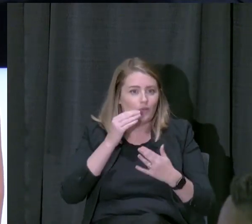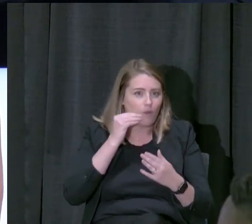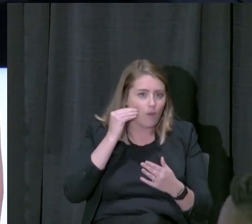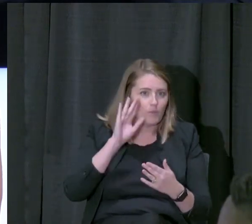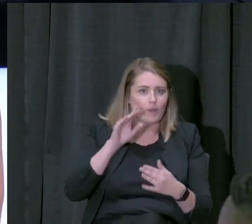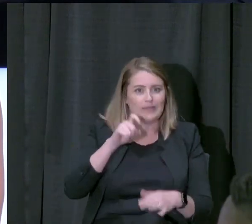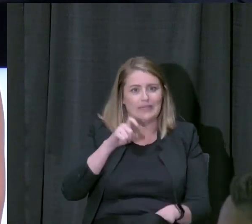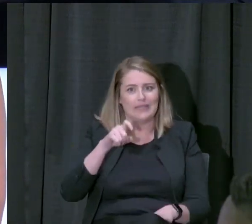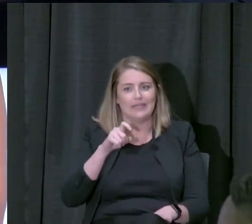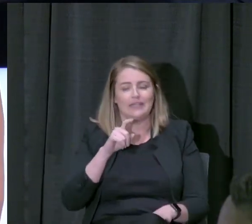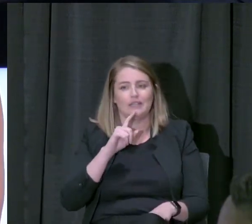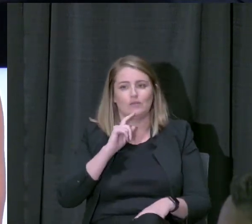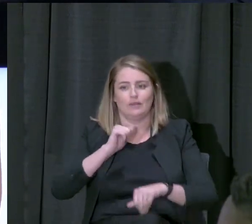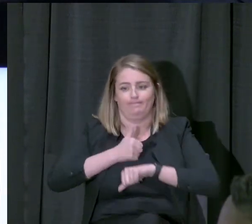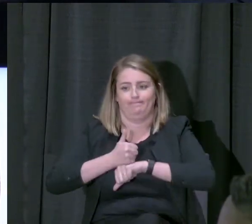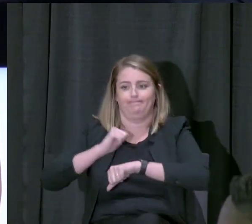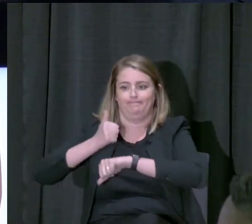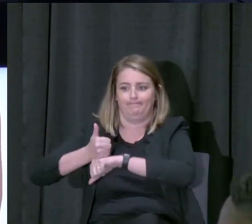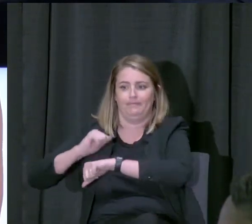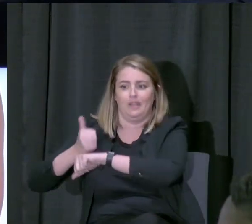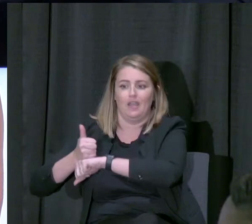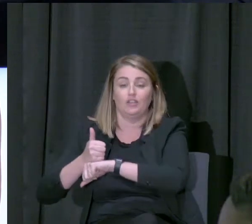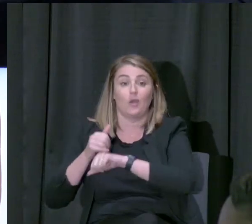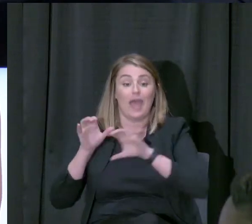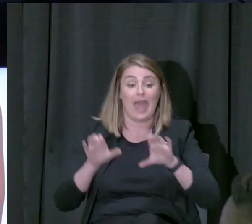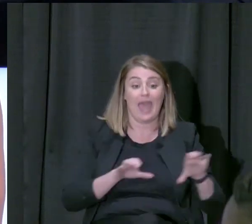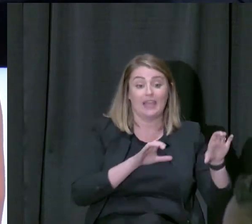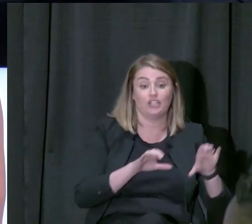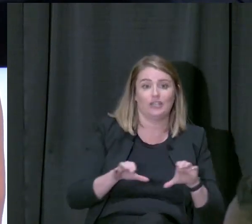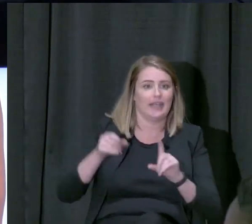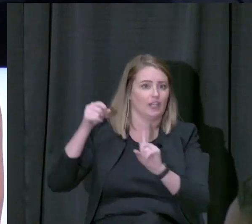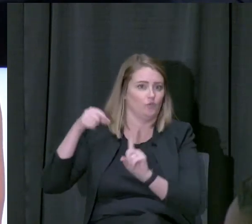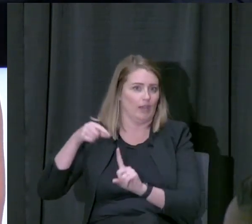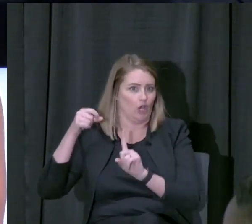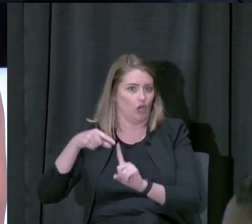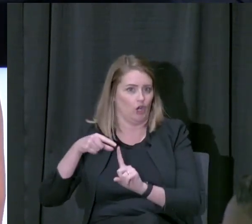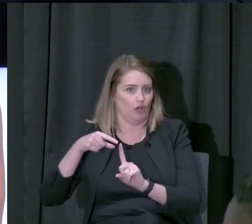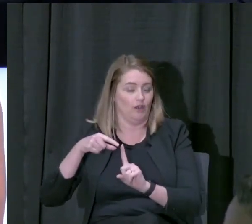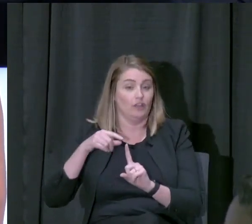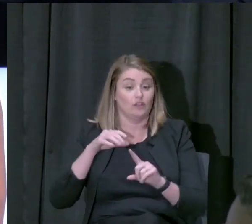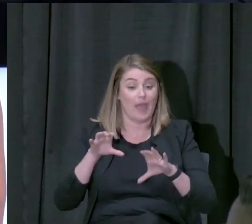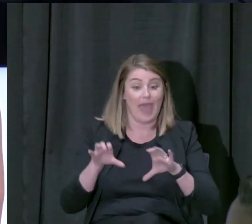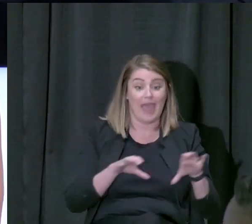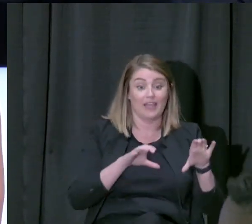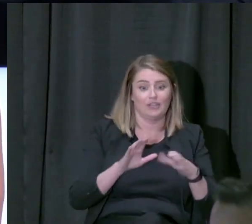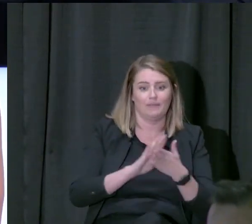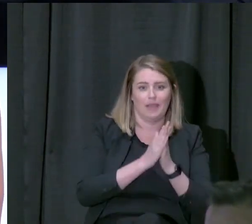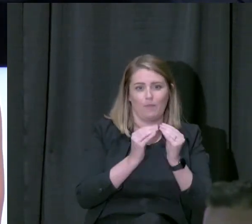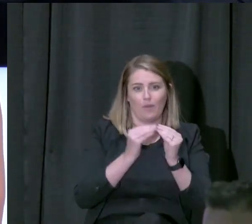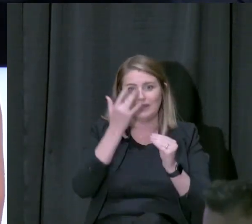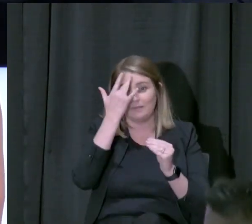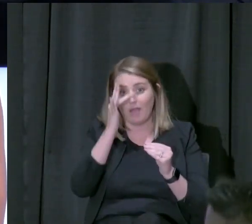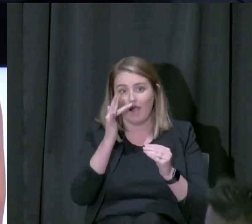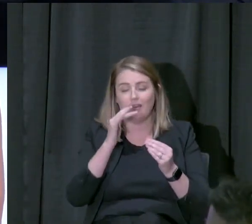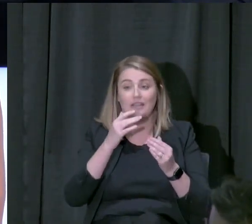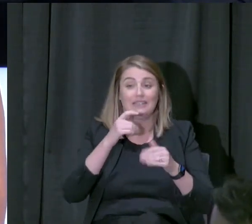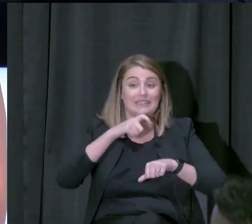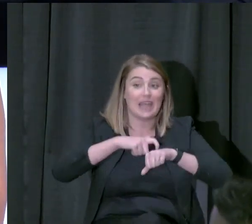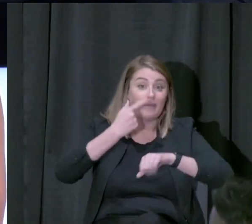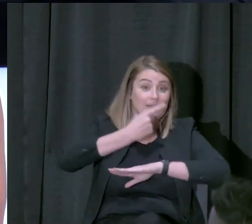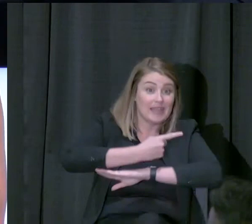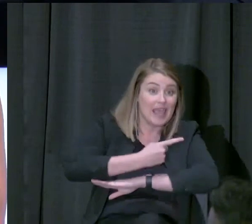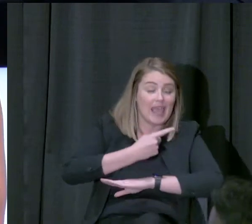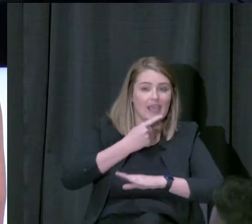having what we call, actions and then triggers. So those actions are always getting smarter, right? They can be times of the day,